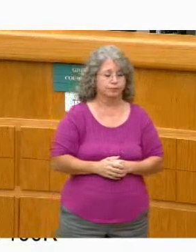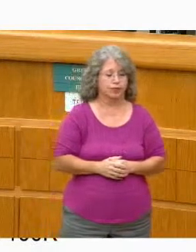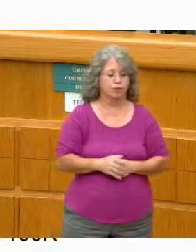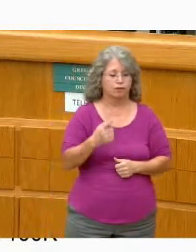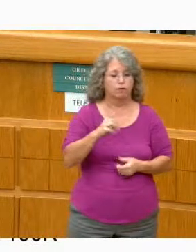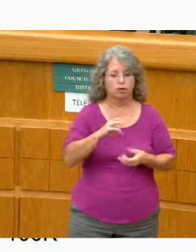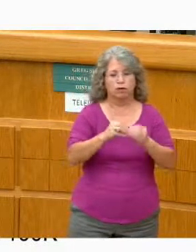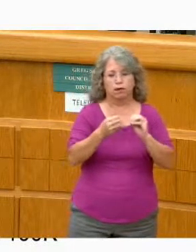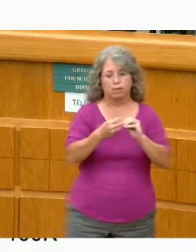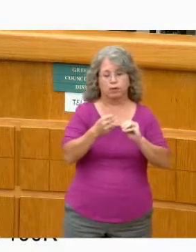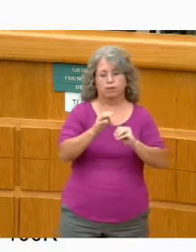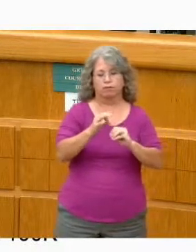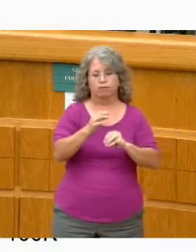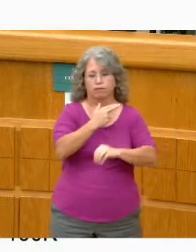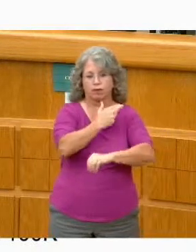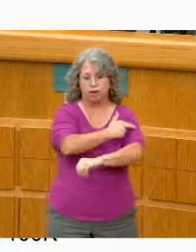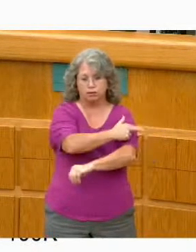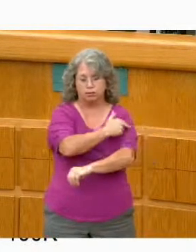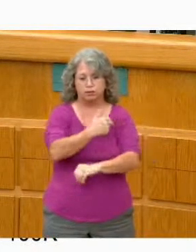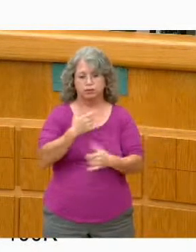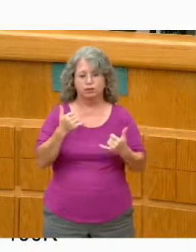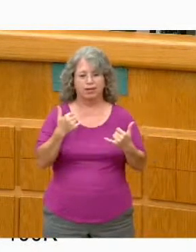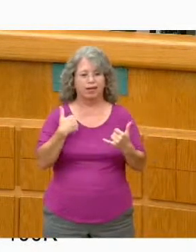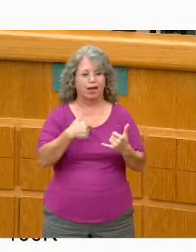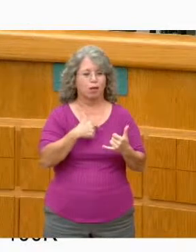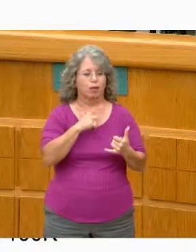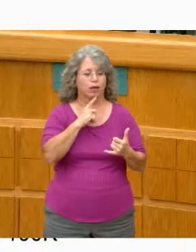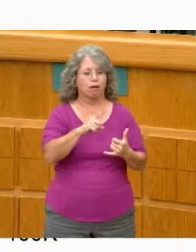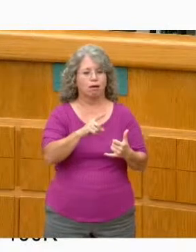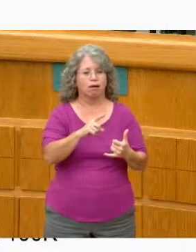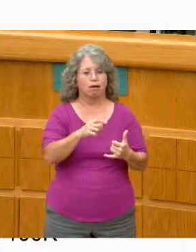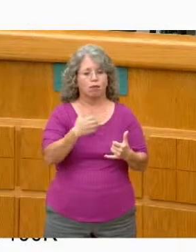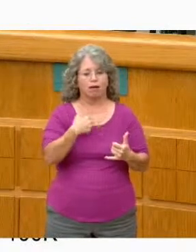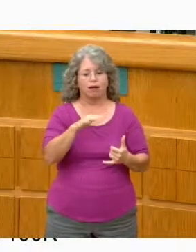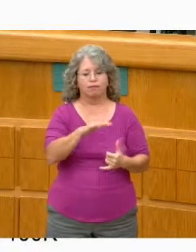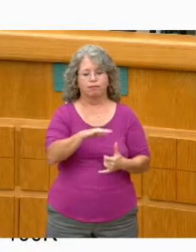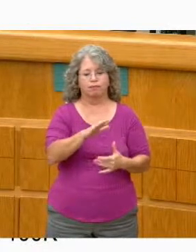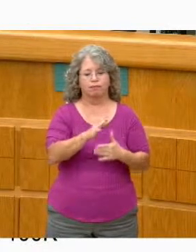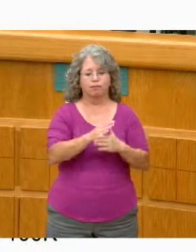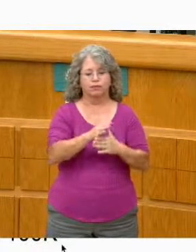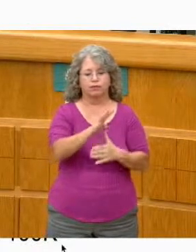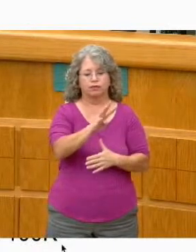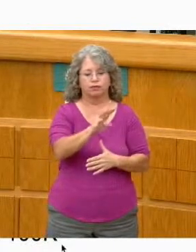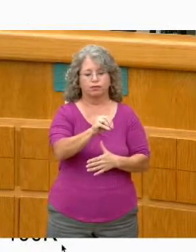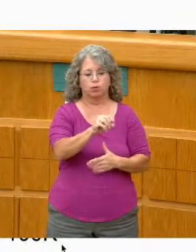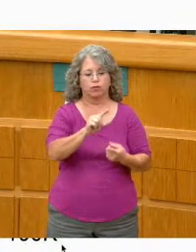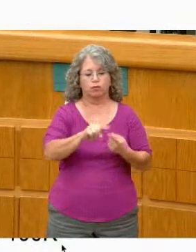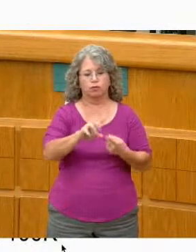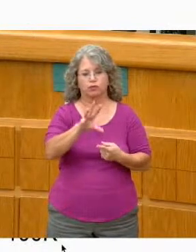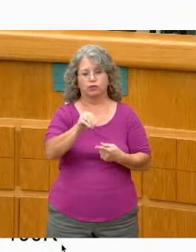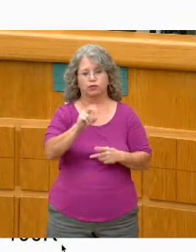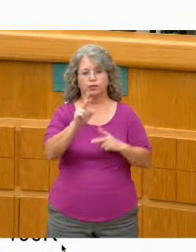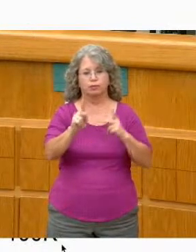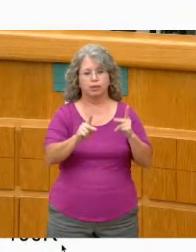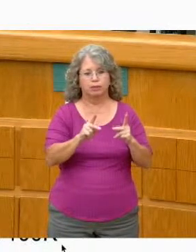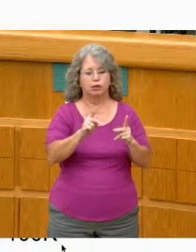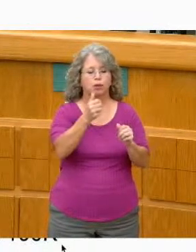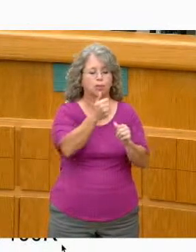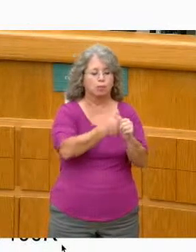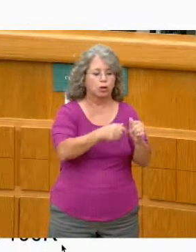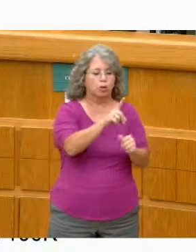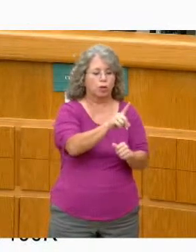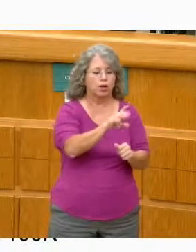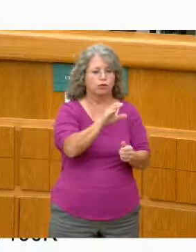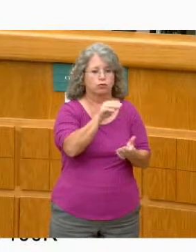list. In terms of hospitalizations, right now we're right between 40 and 50 people in the hospital in the Coastal Bend